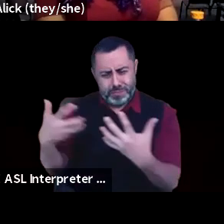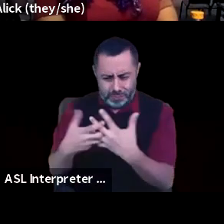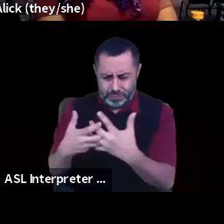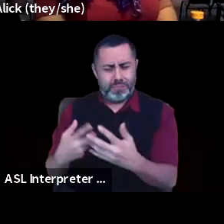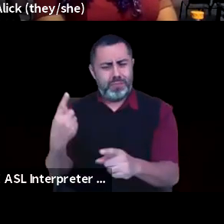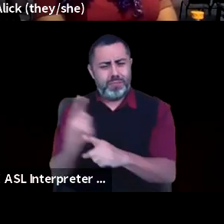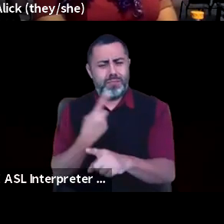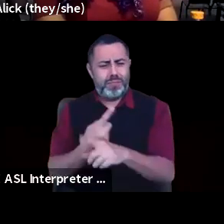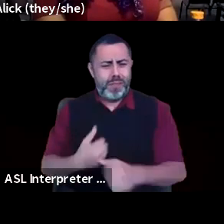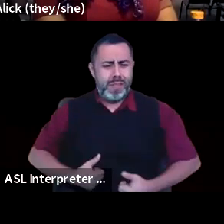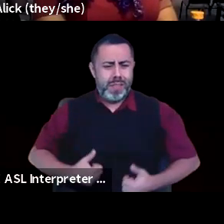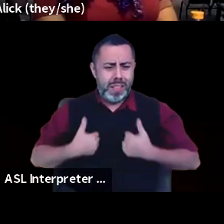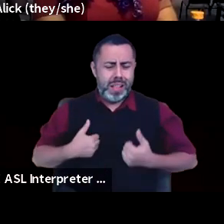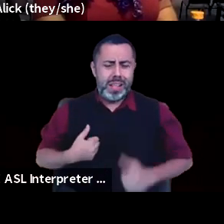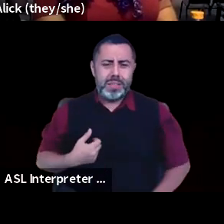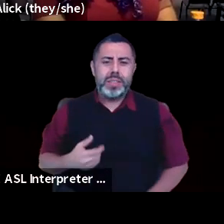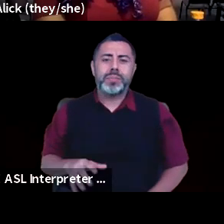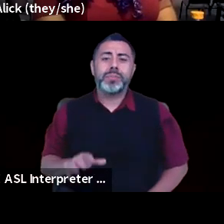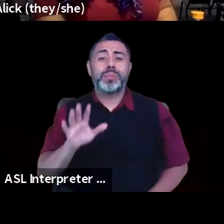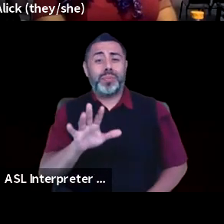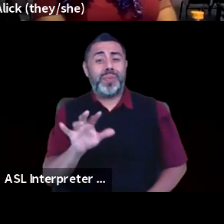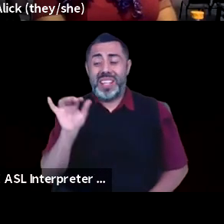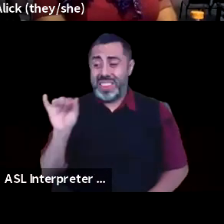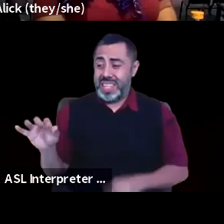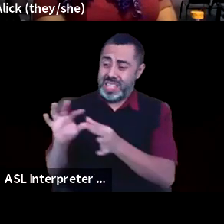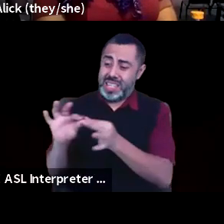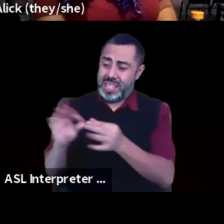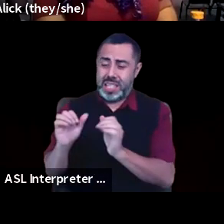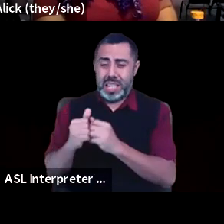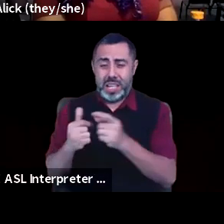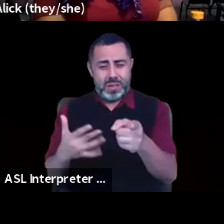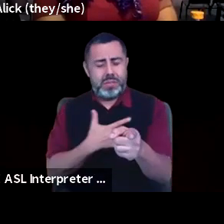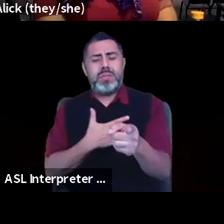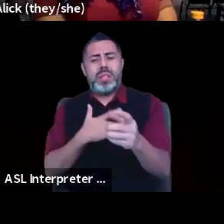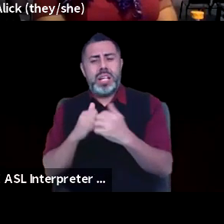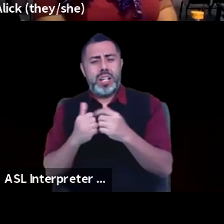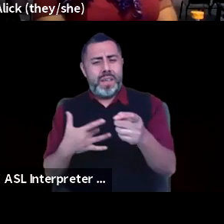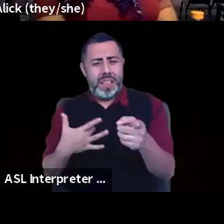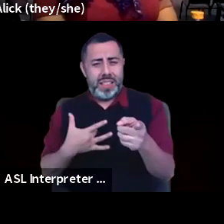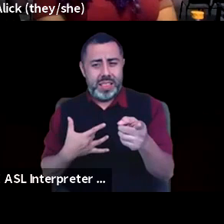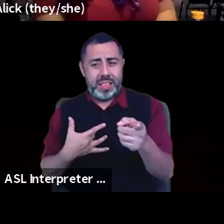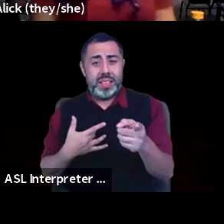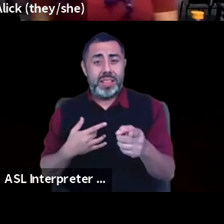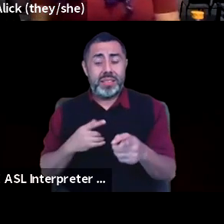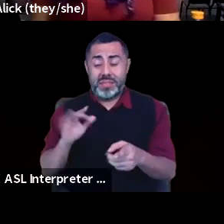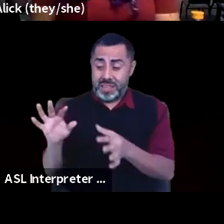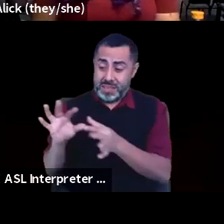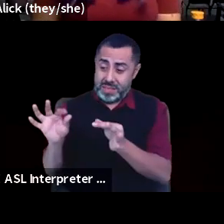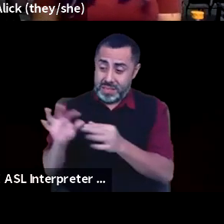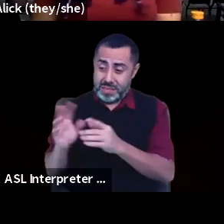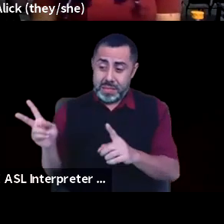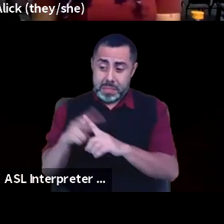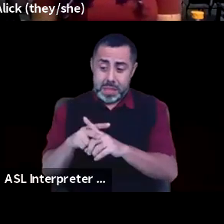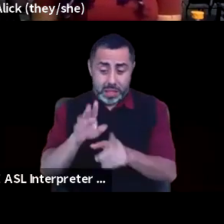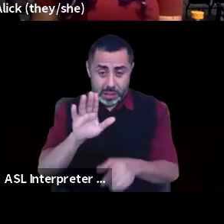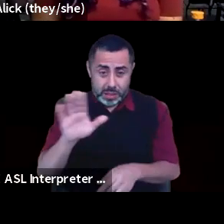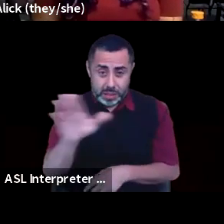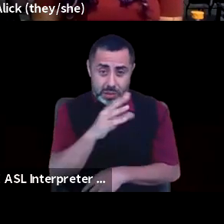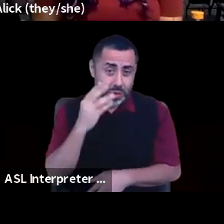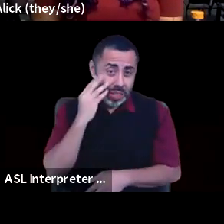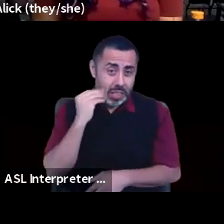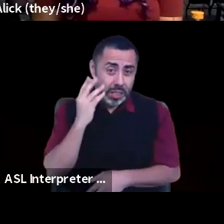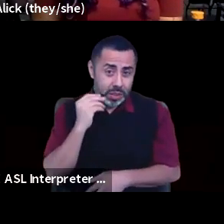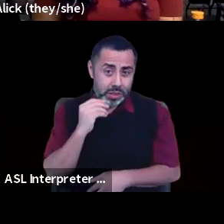How, if it does this resonate with y'all? How does it apply to your experience of individual